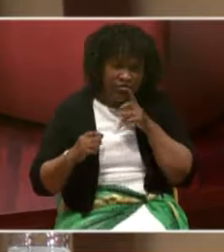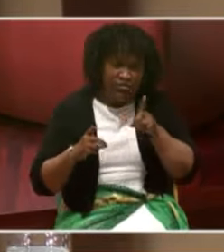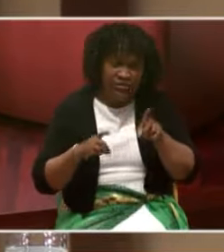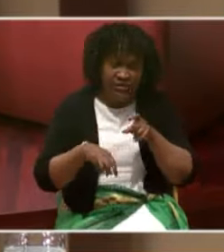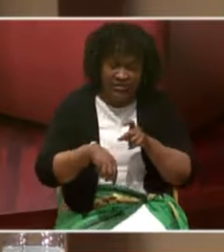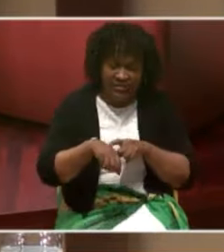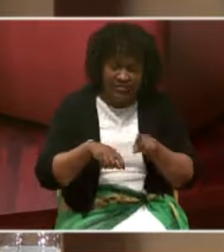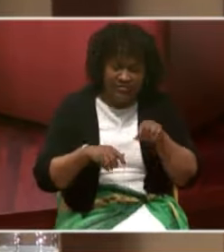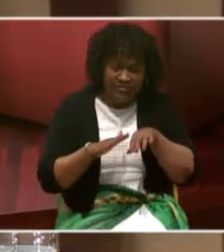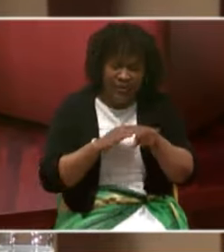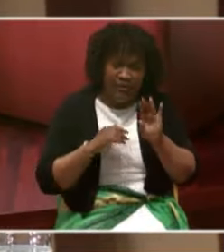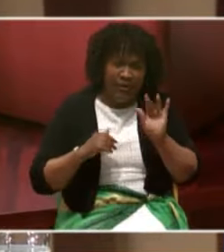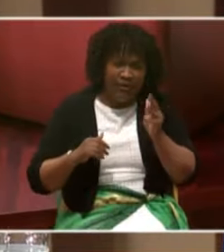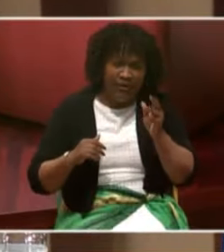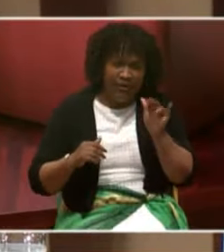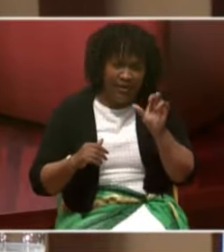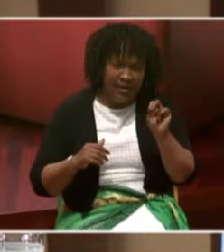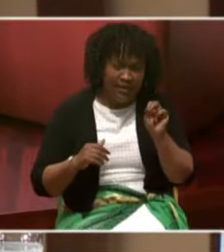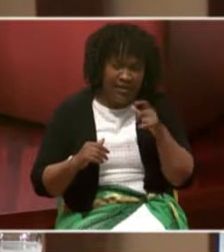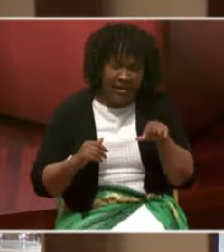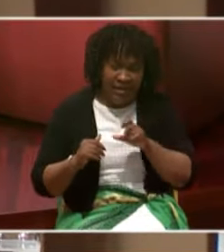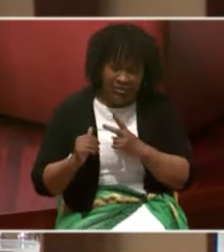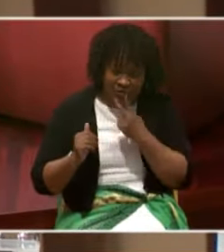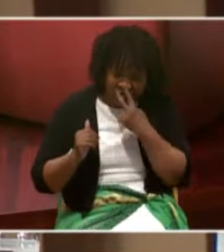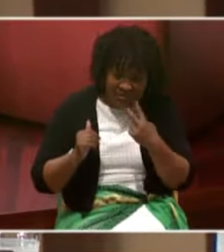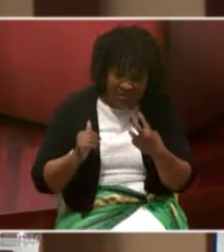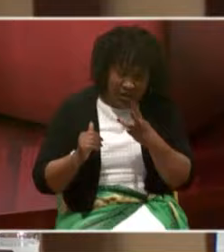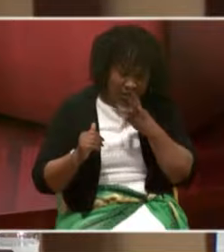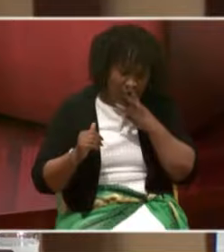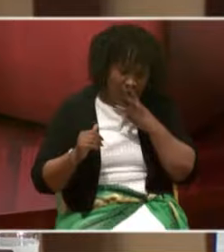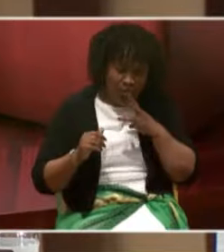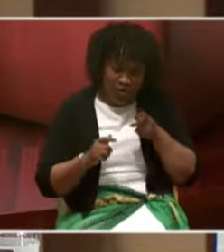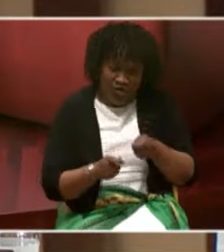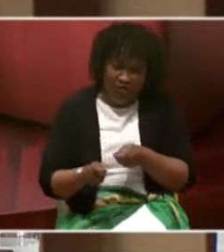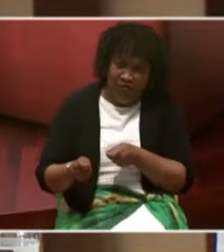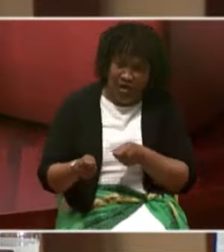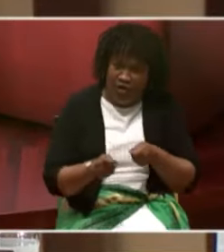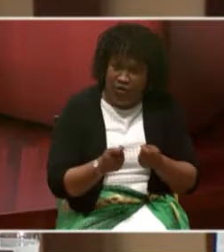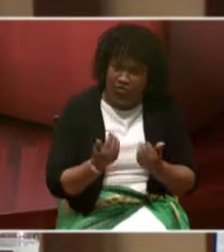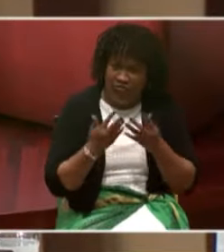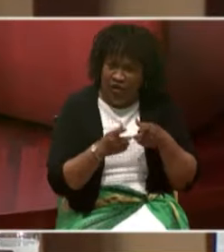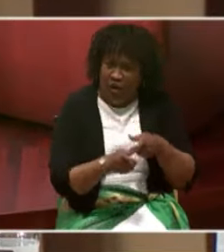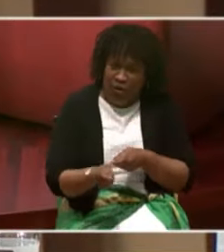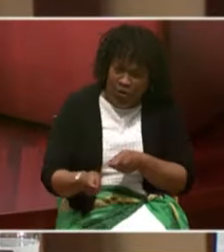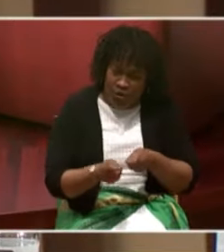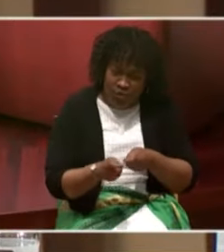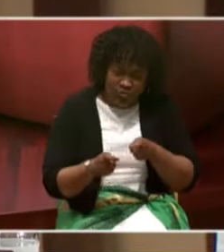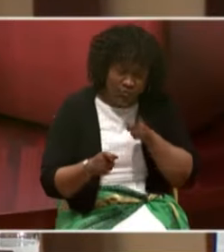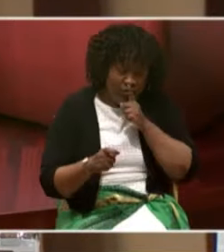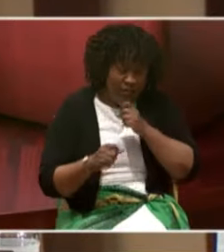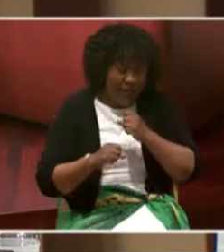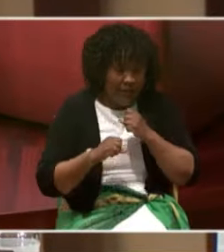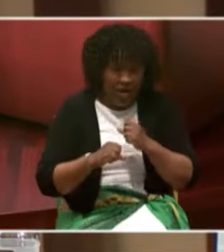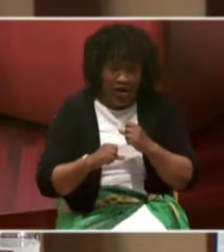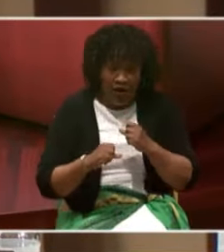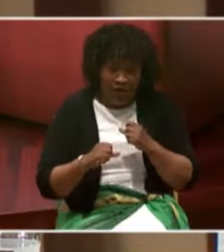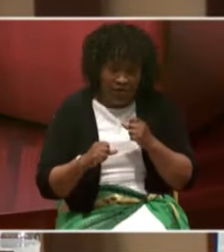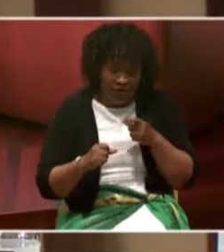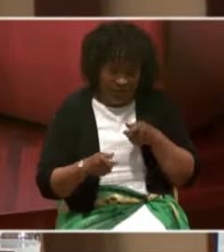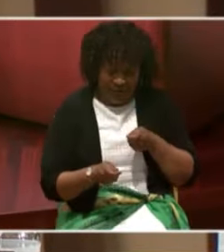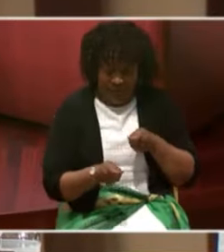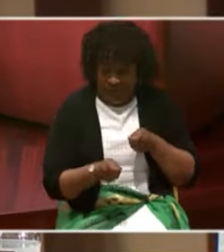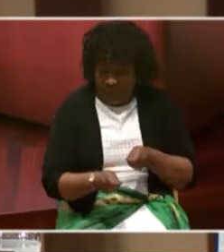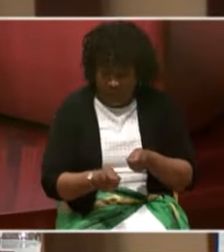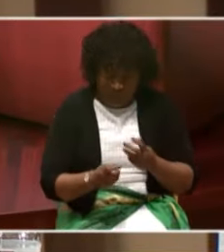too. And I want them to know what some brave people did to make this a better